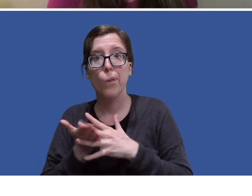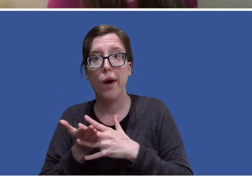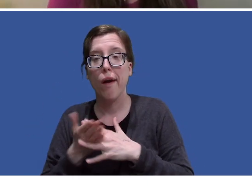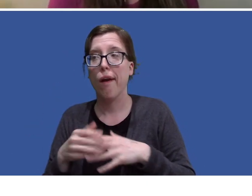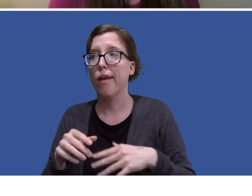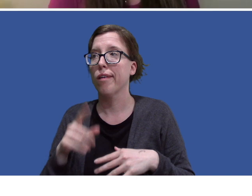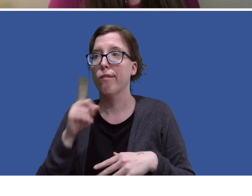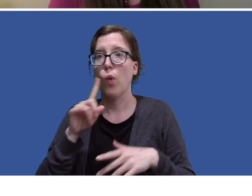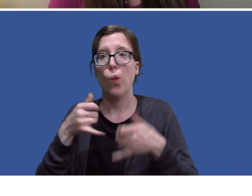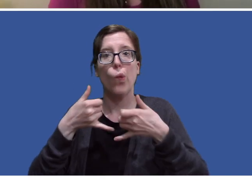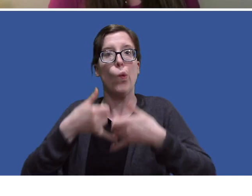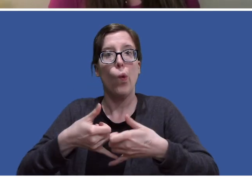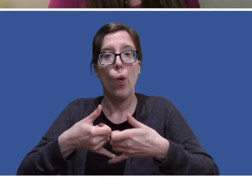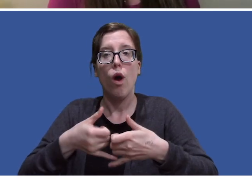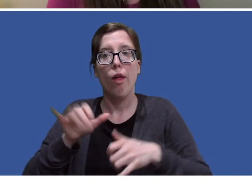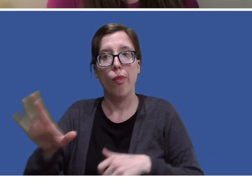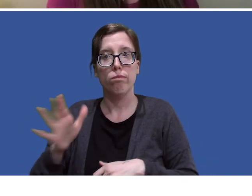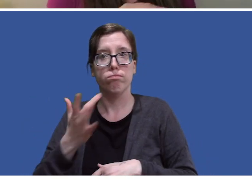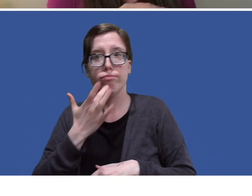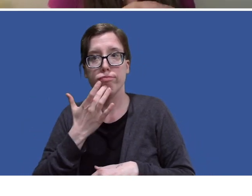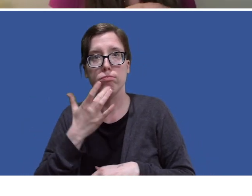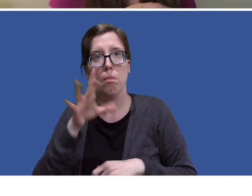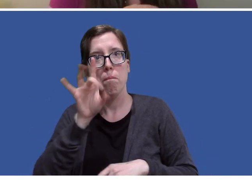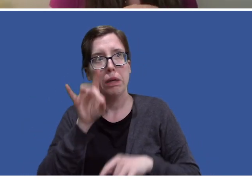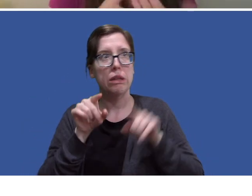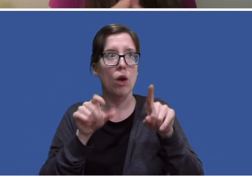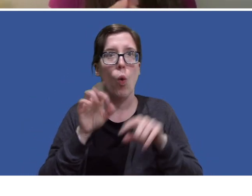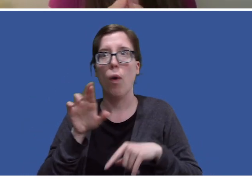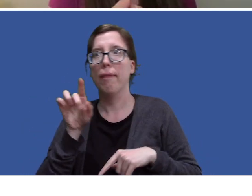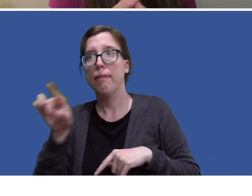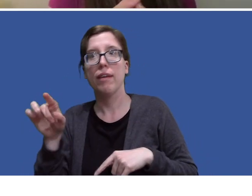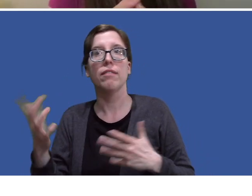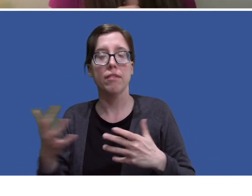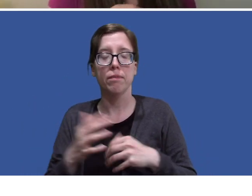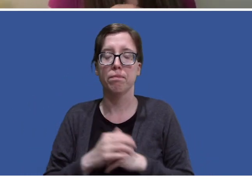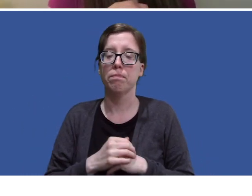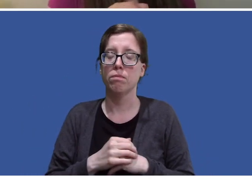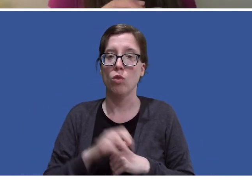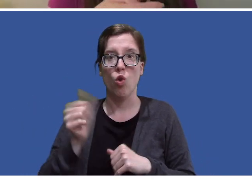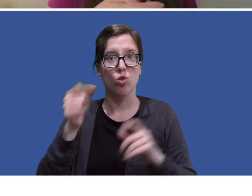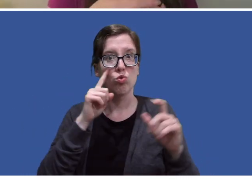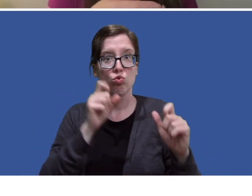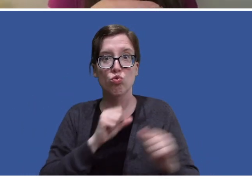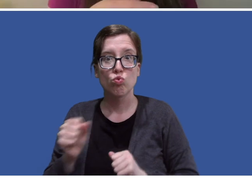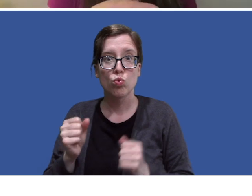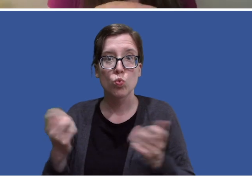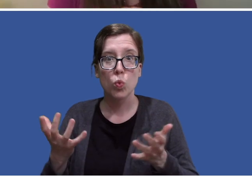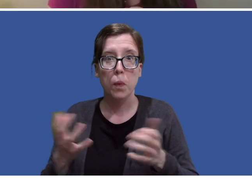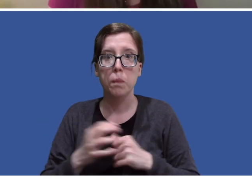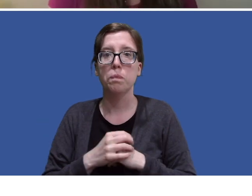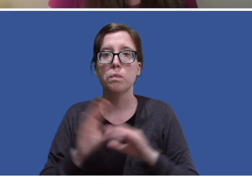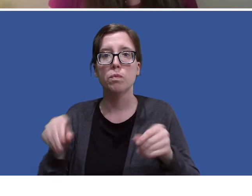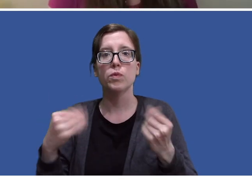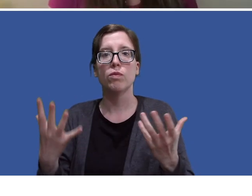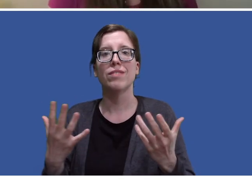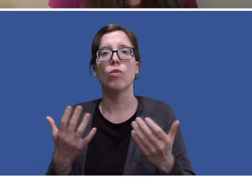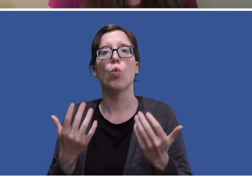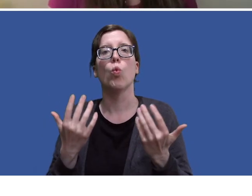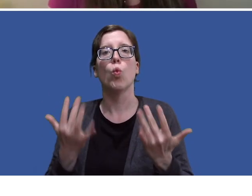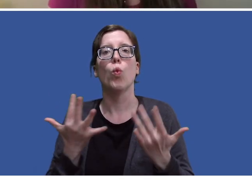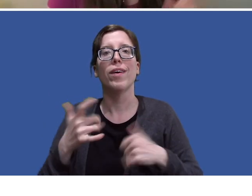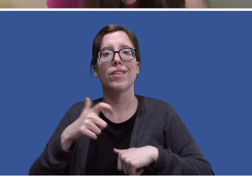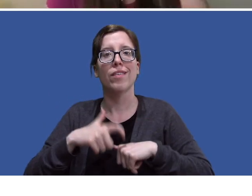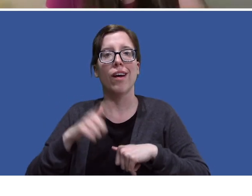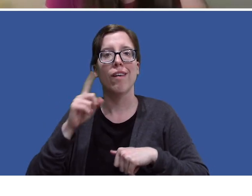Another strategy is just providing wait time for responses. During whole group